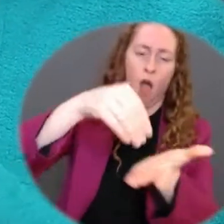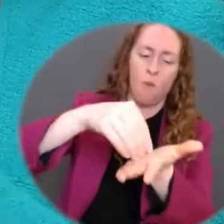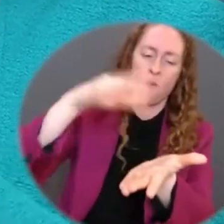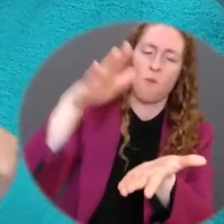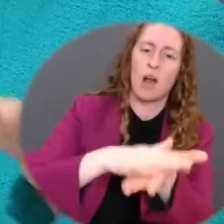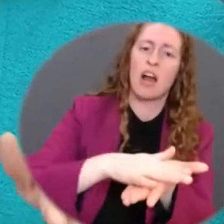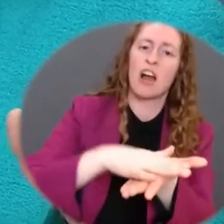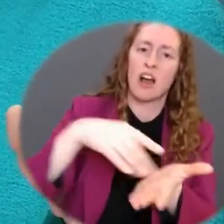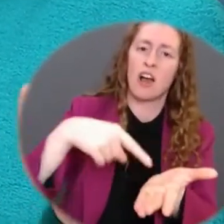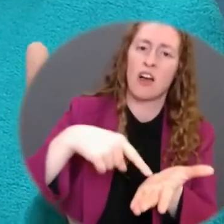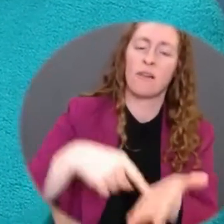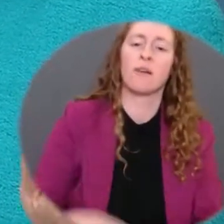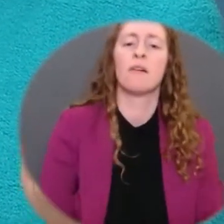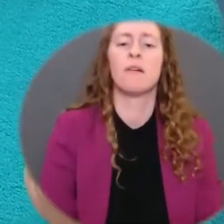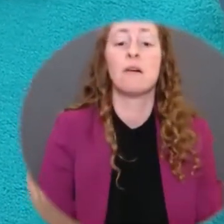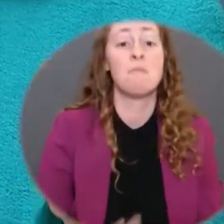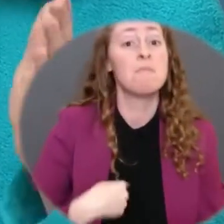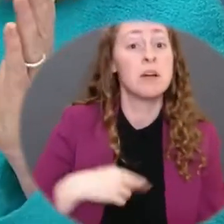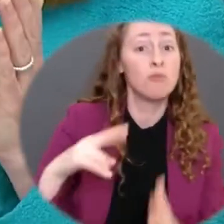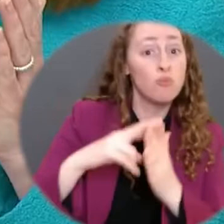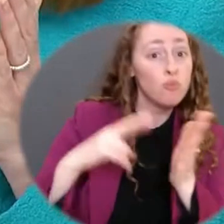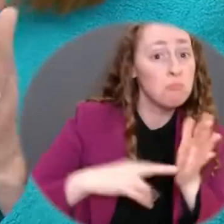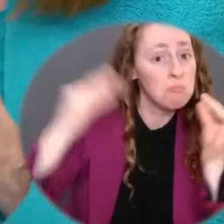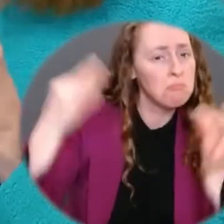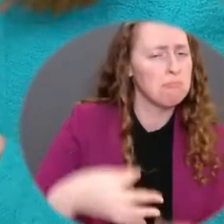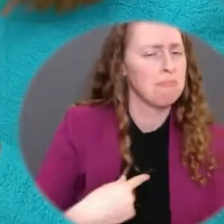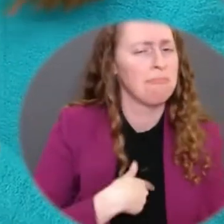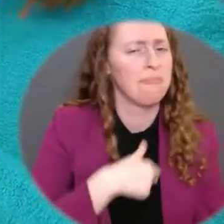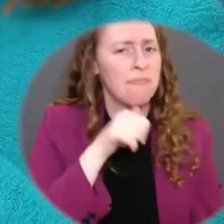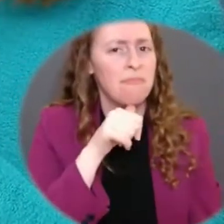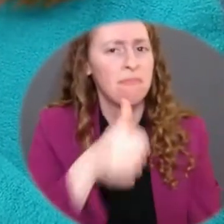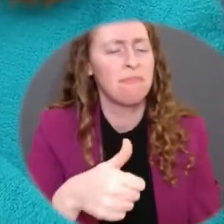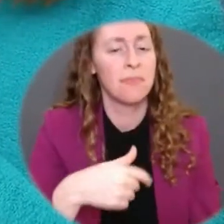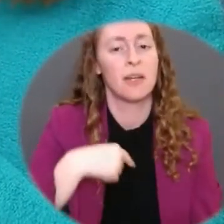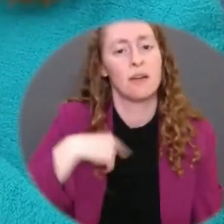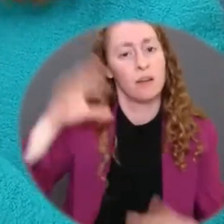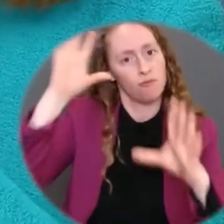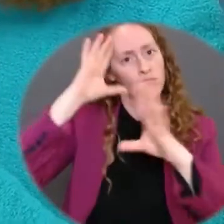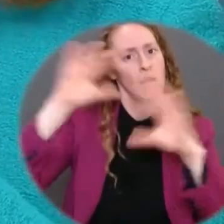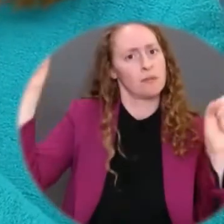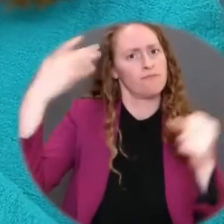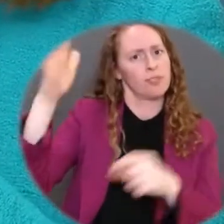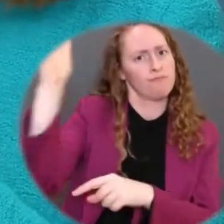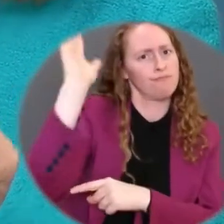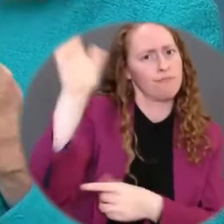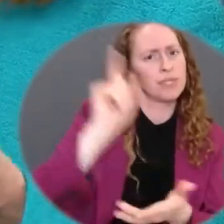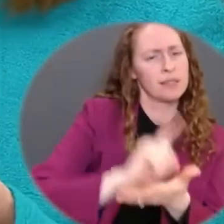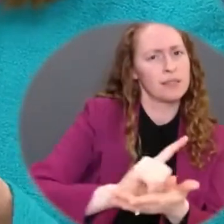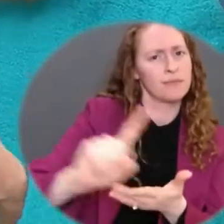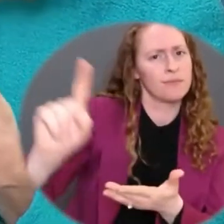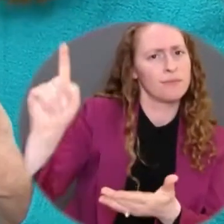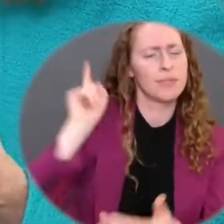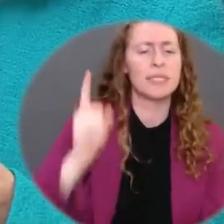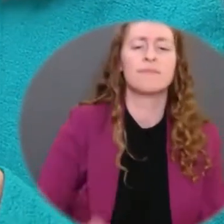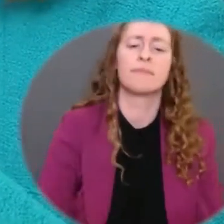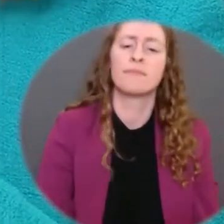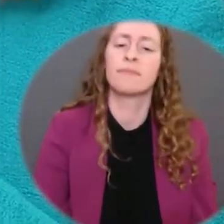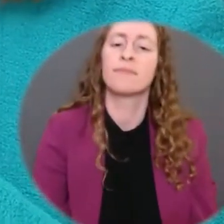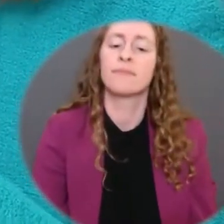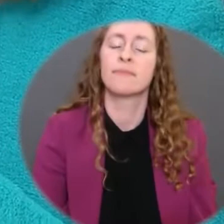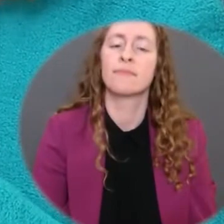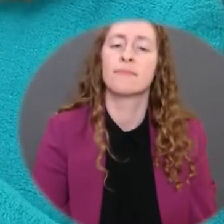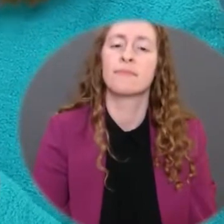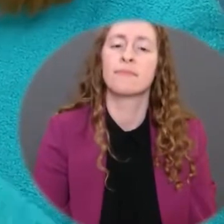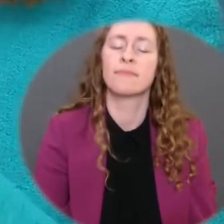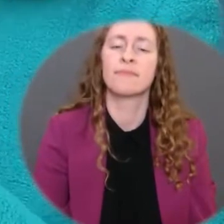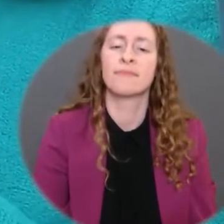from here, again, I don't make the rules, I just try to follow them. In the president's statement last week, he noted that in order to take legislative